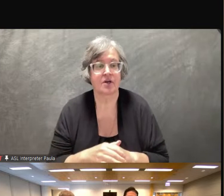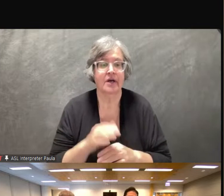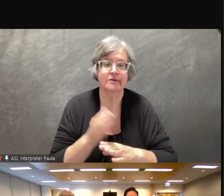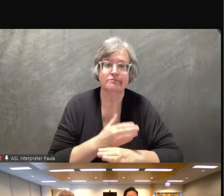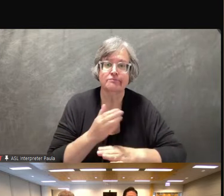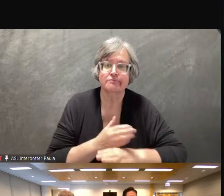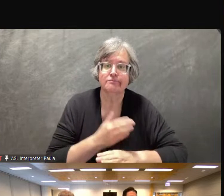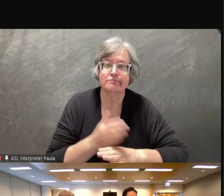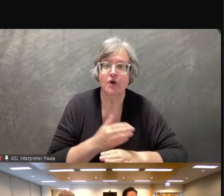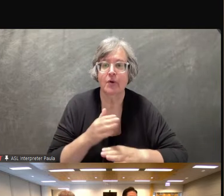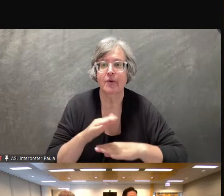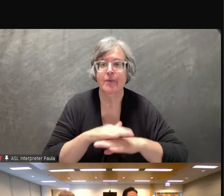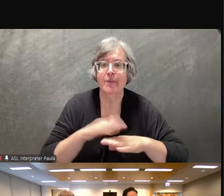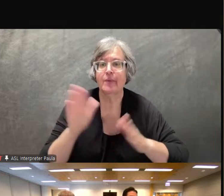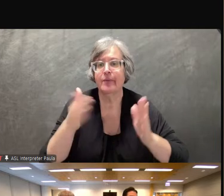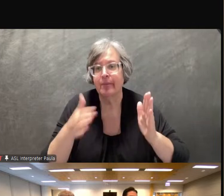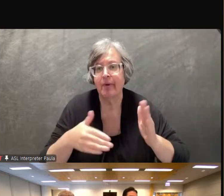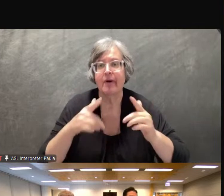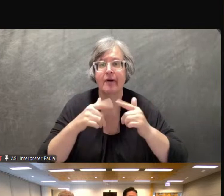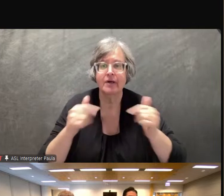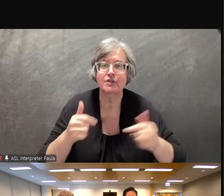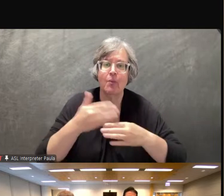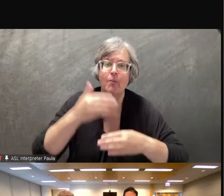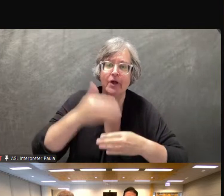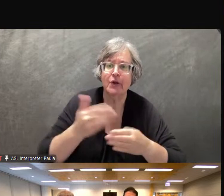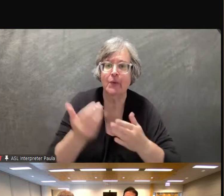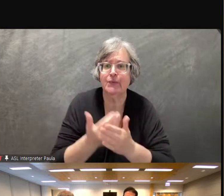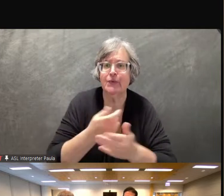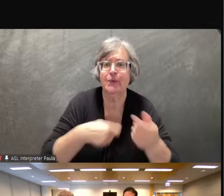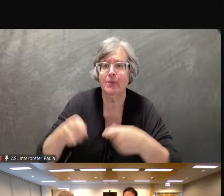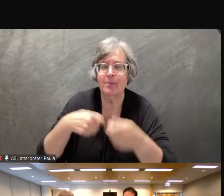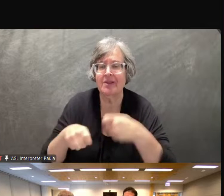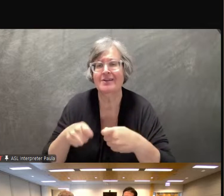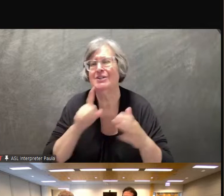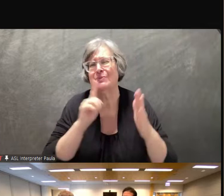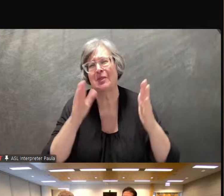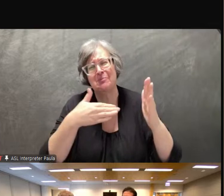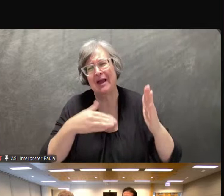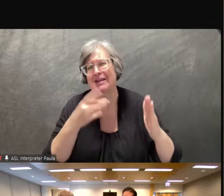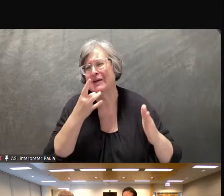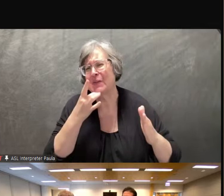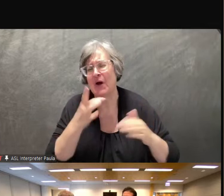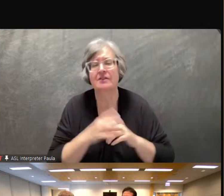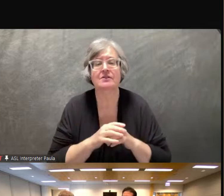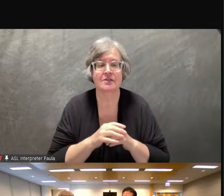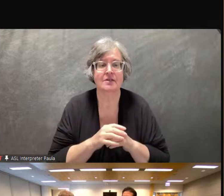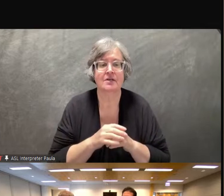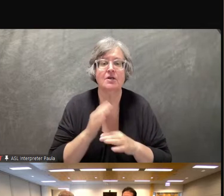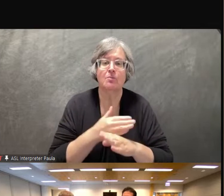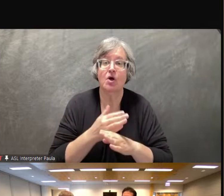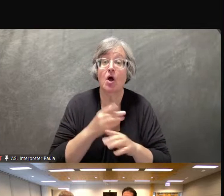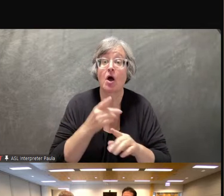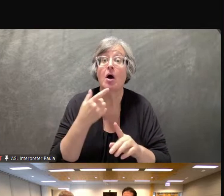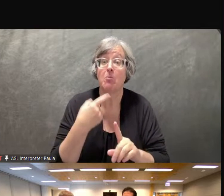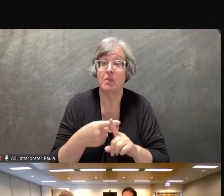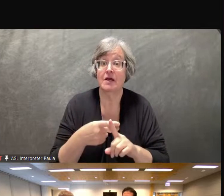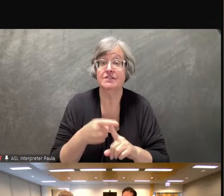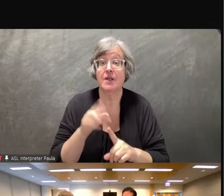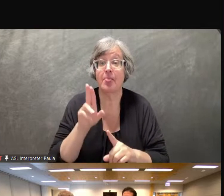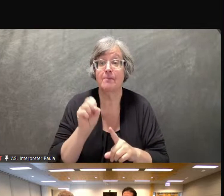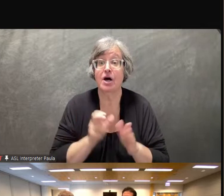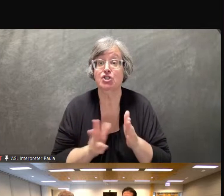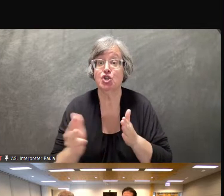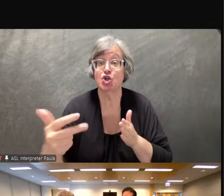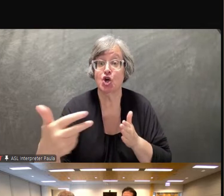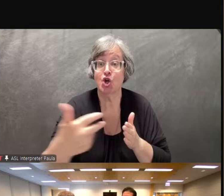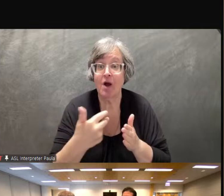improvements, curtain wall repairs, window upgrades, but really a lot of painting and lighting and improvements, as well as the bus turnaround gets an ADA upgrade. So all